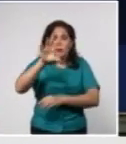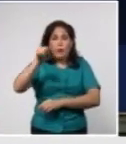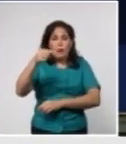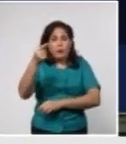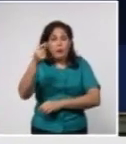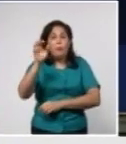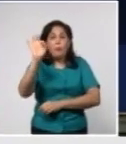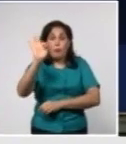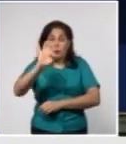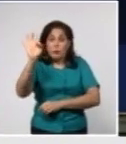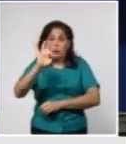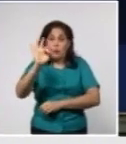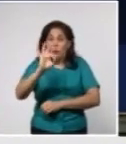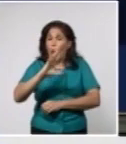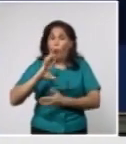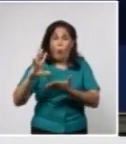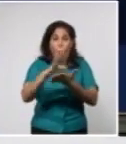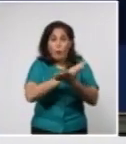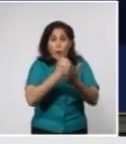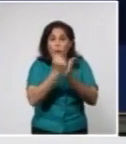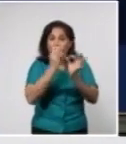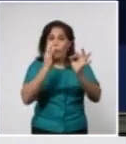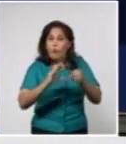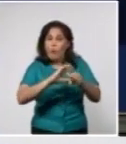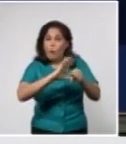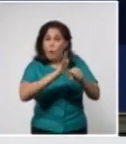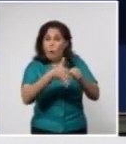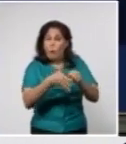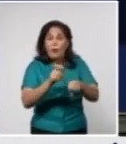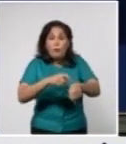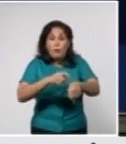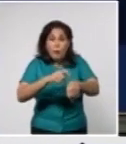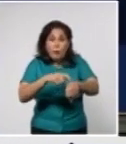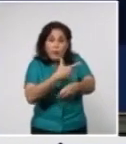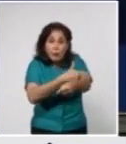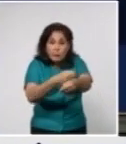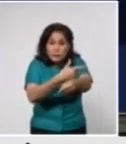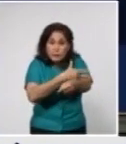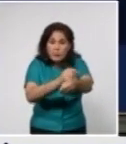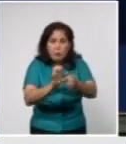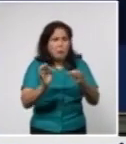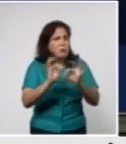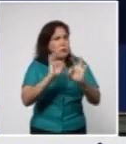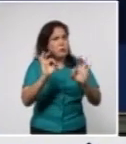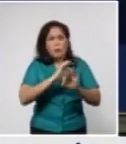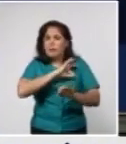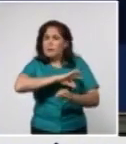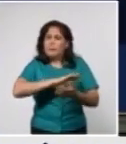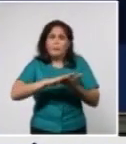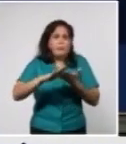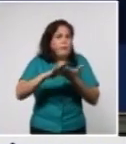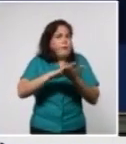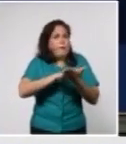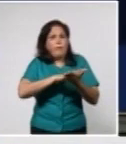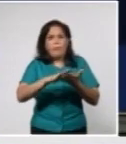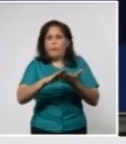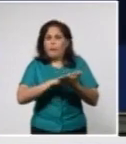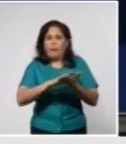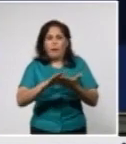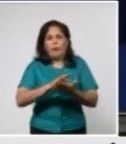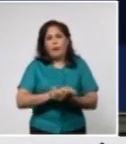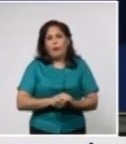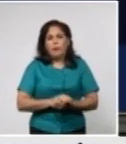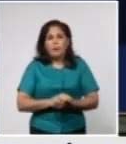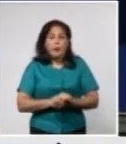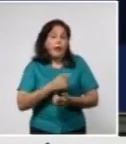1,223 people in the Cuban pandemic, that is 53.6% of all confirmed cases, who have been